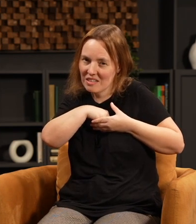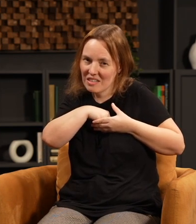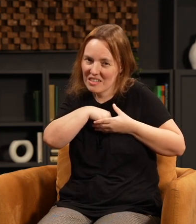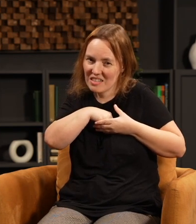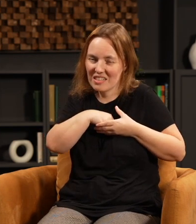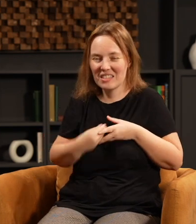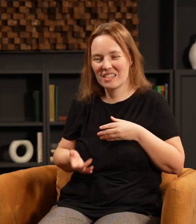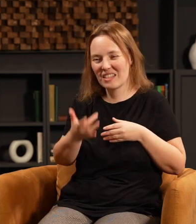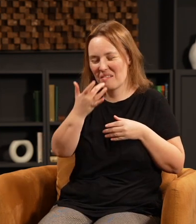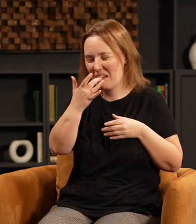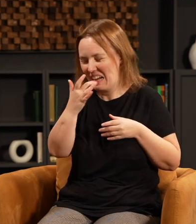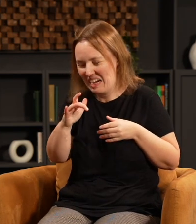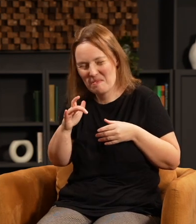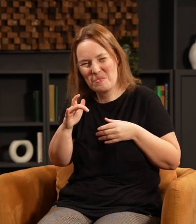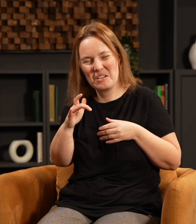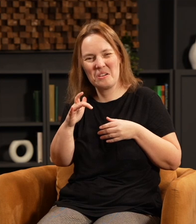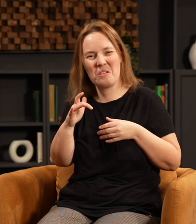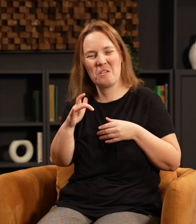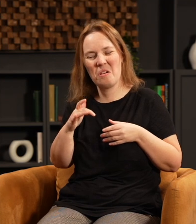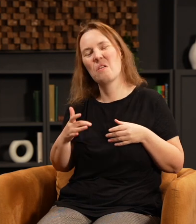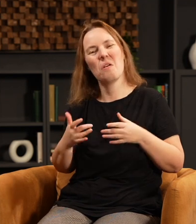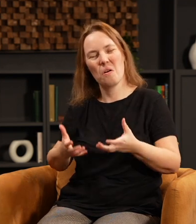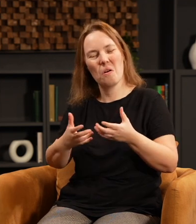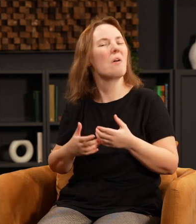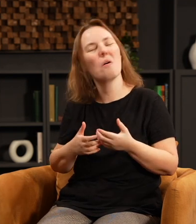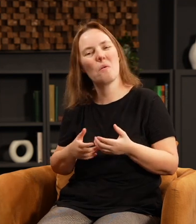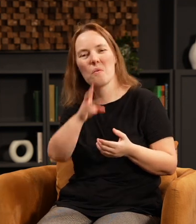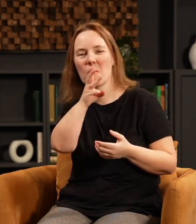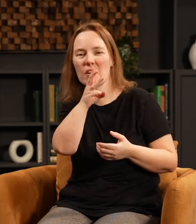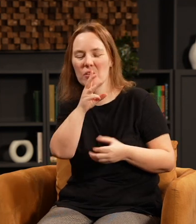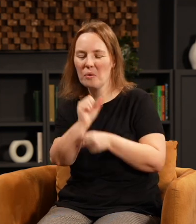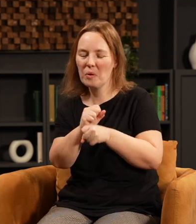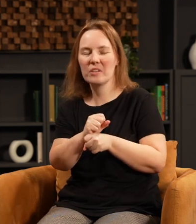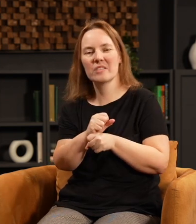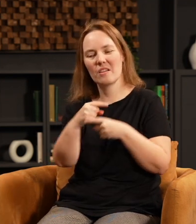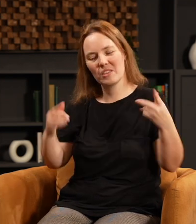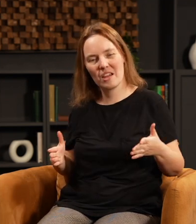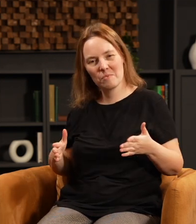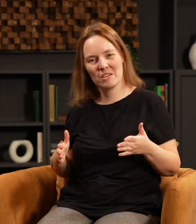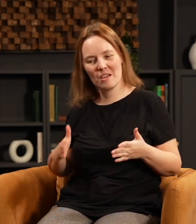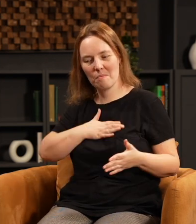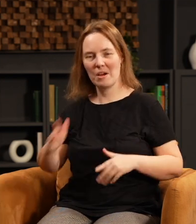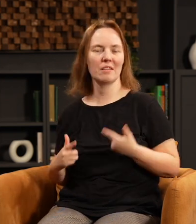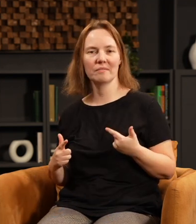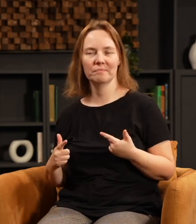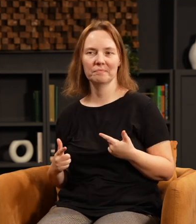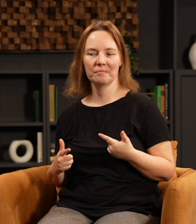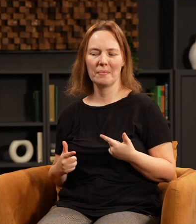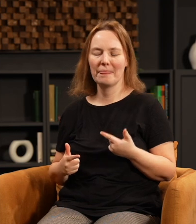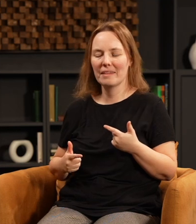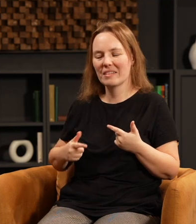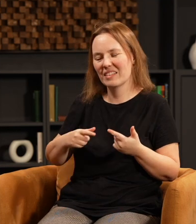might say, bitter water or just kind of the works of enemy in my life. We all know probably what it's been like from time to time when you want to